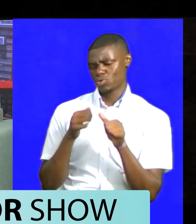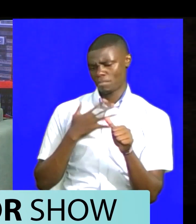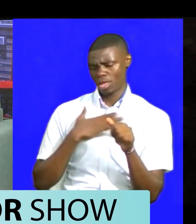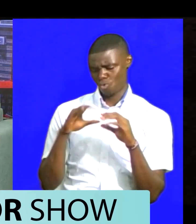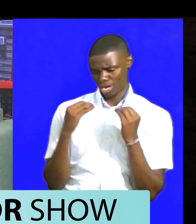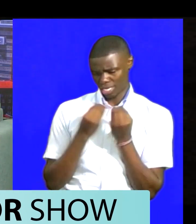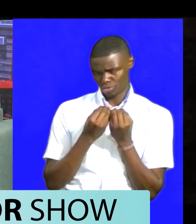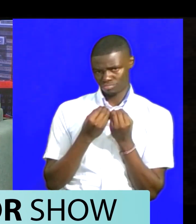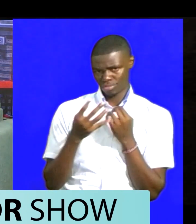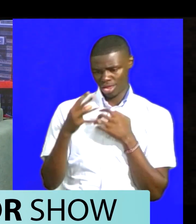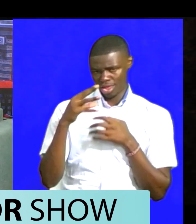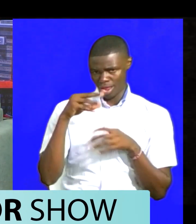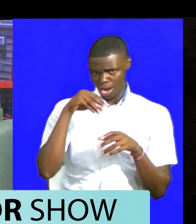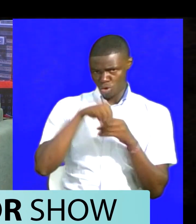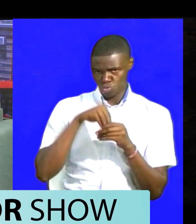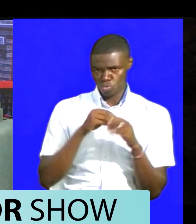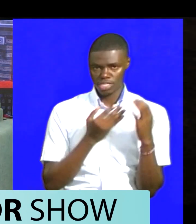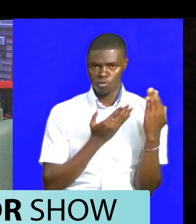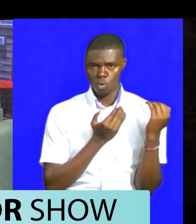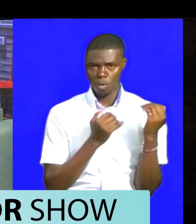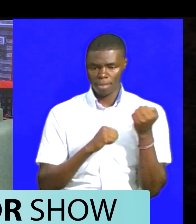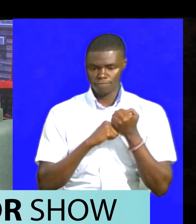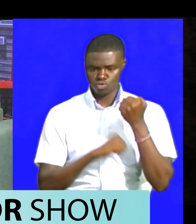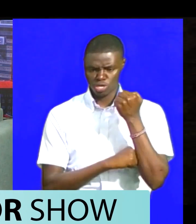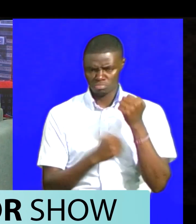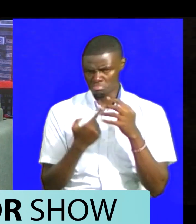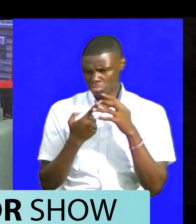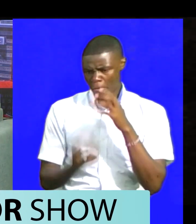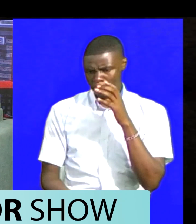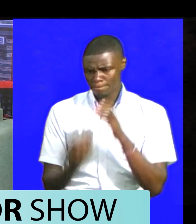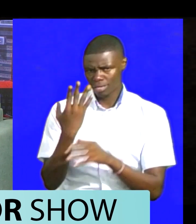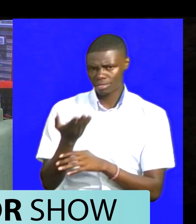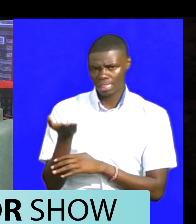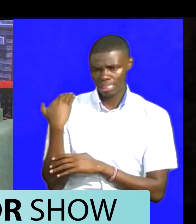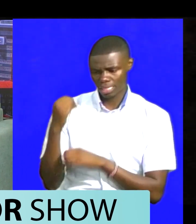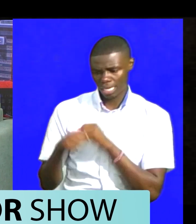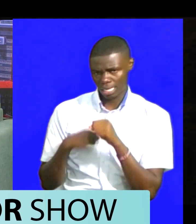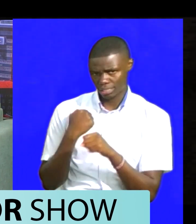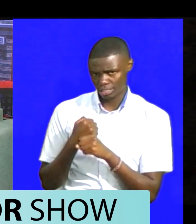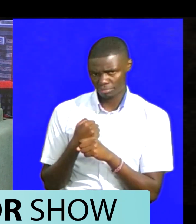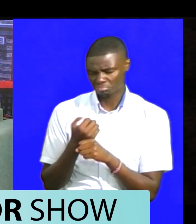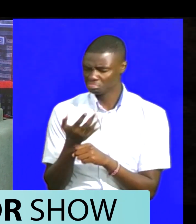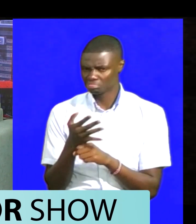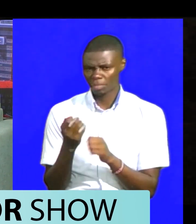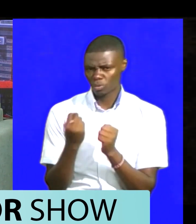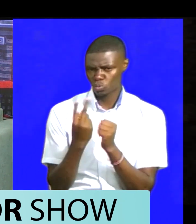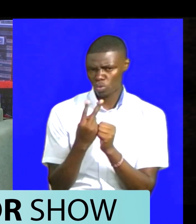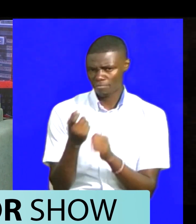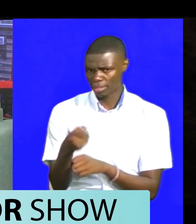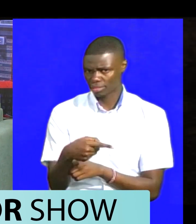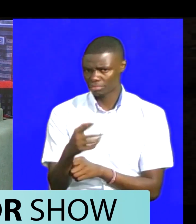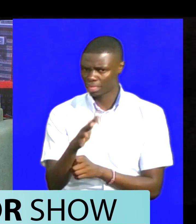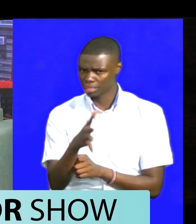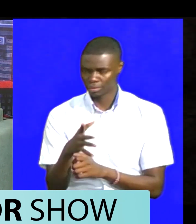initiative, Inclusive Hope Foundation, I started it late last year, around December,